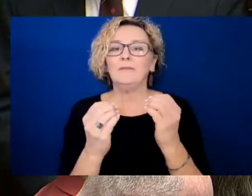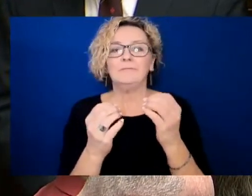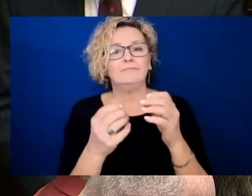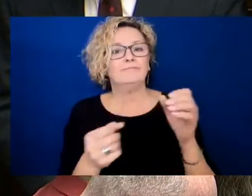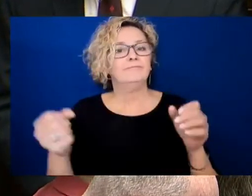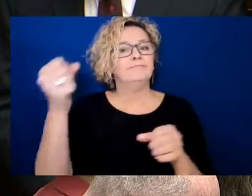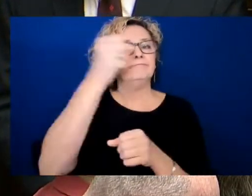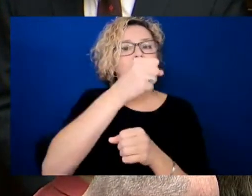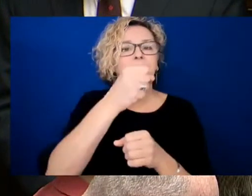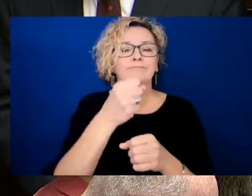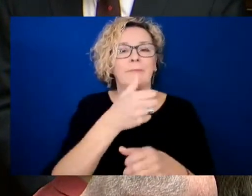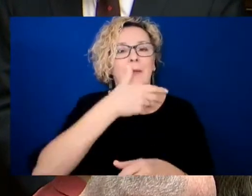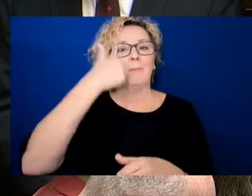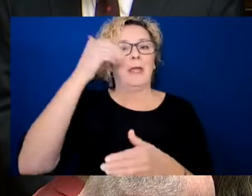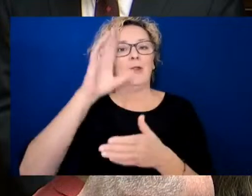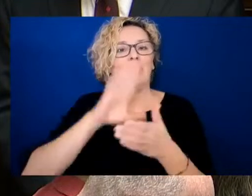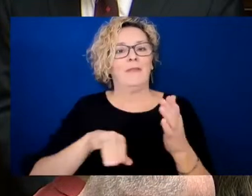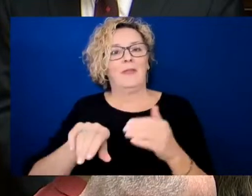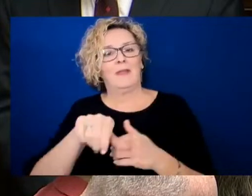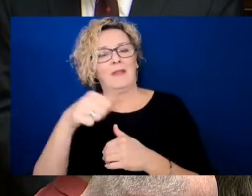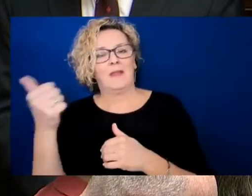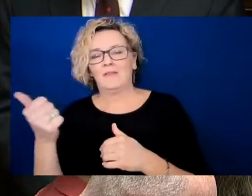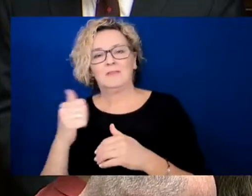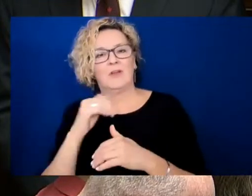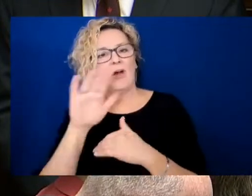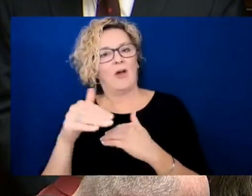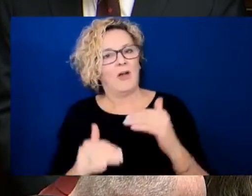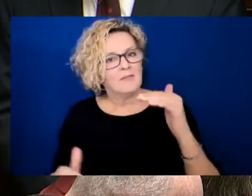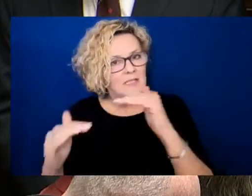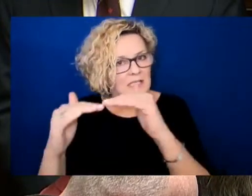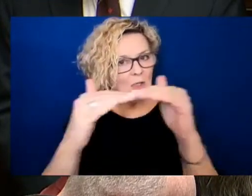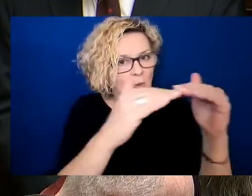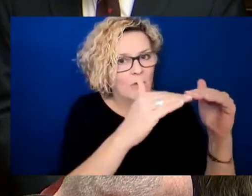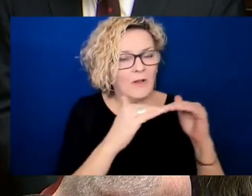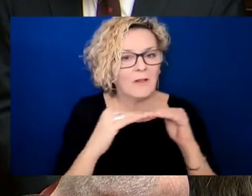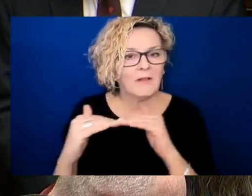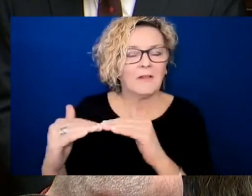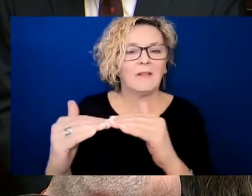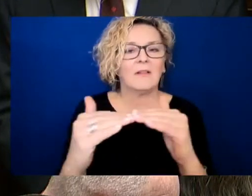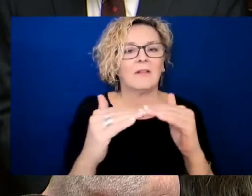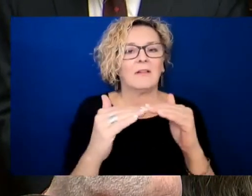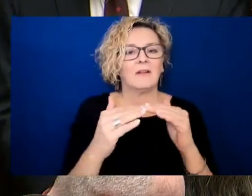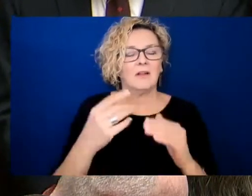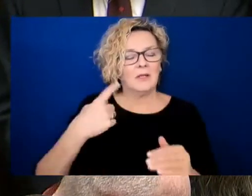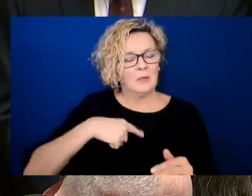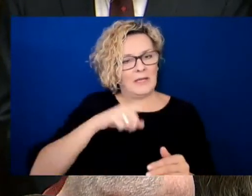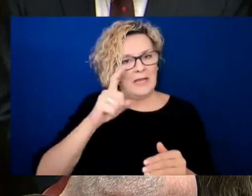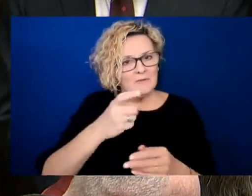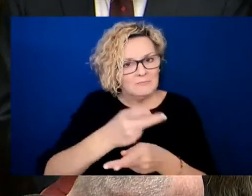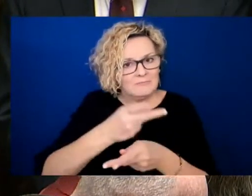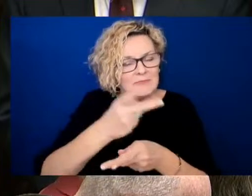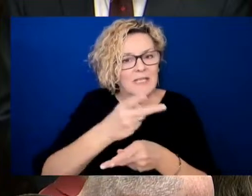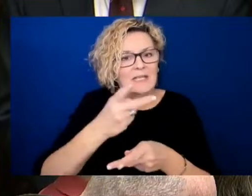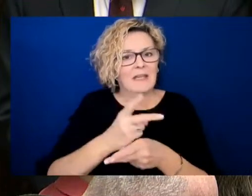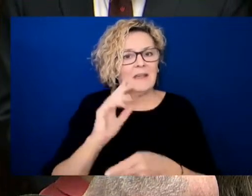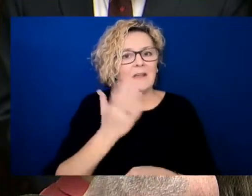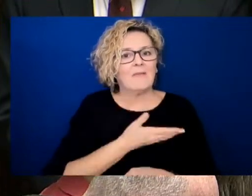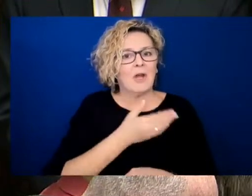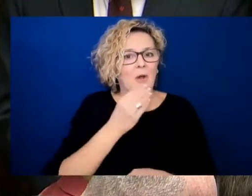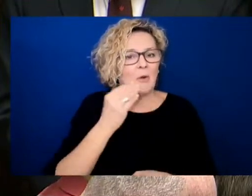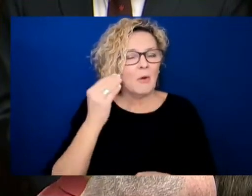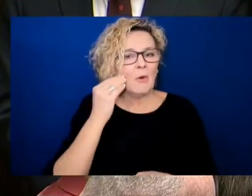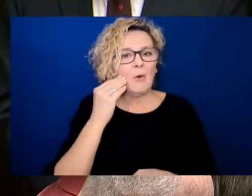this home we got to show we're taking care of the home with aishqal, nothing but the good words